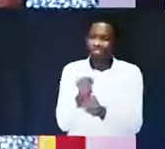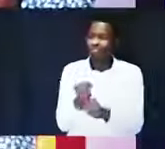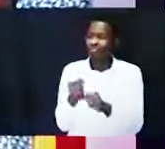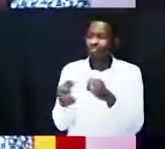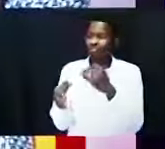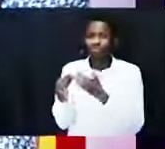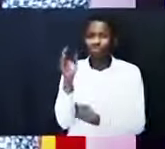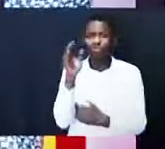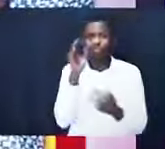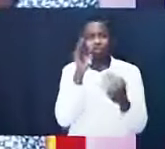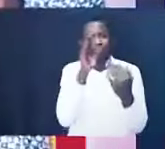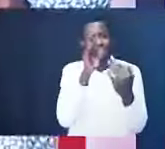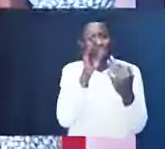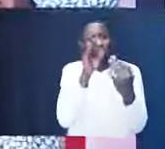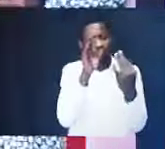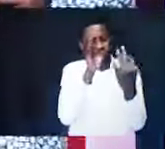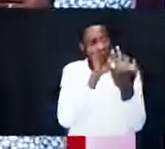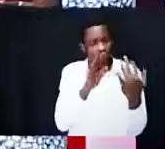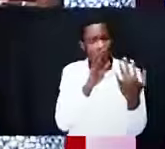through prayer for